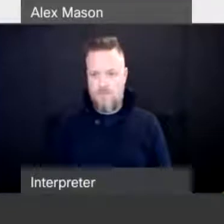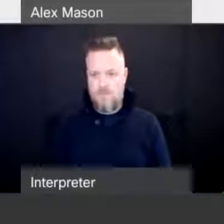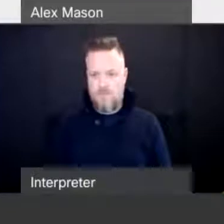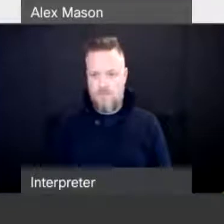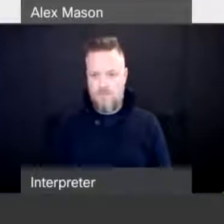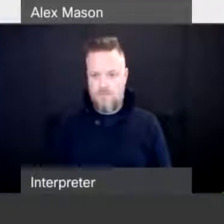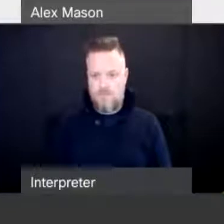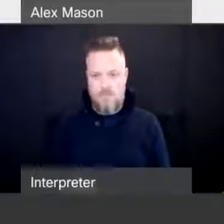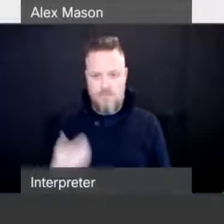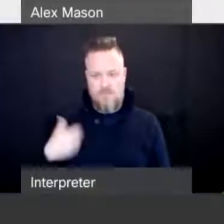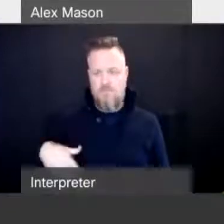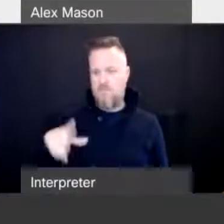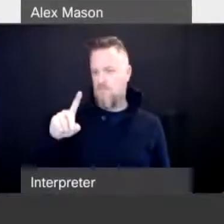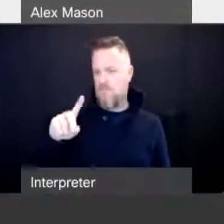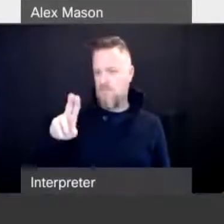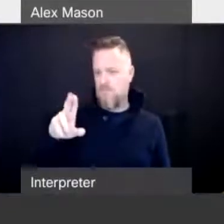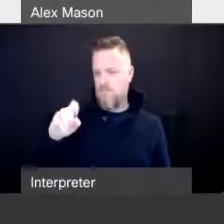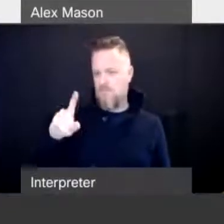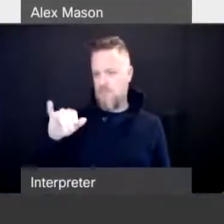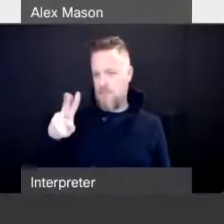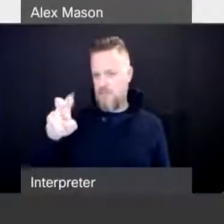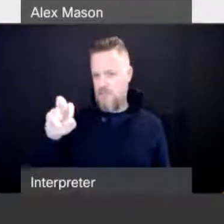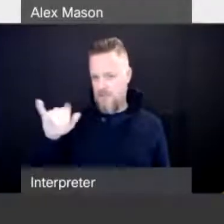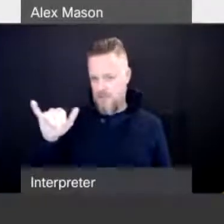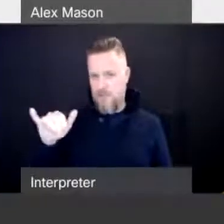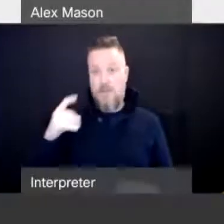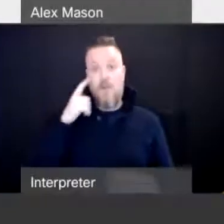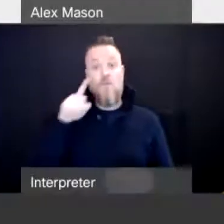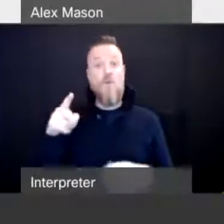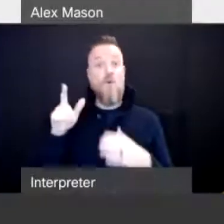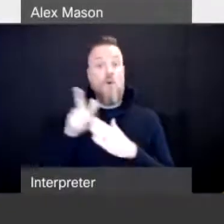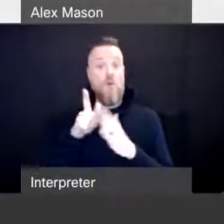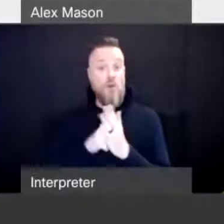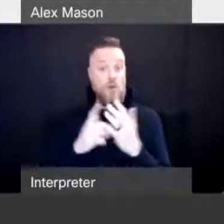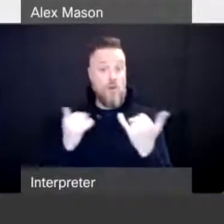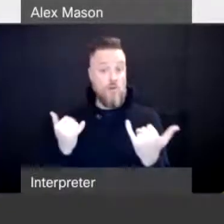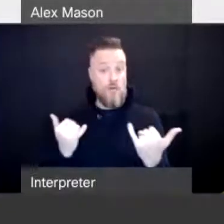Again, Dustin Avey with Piper Sandler. Under the current law,